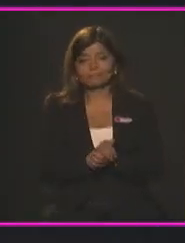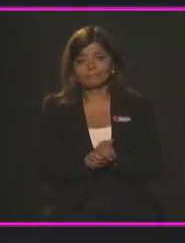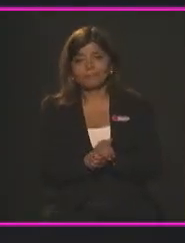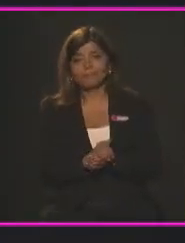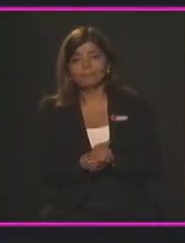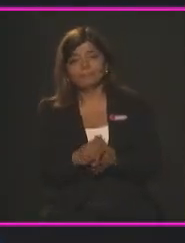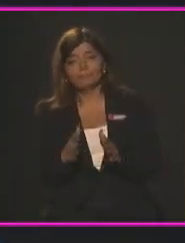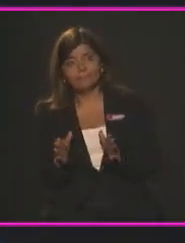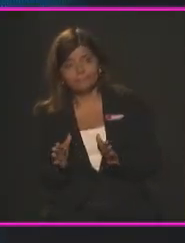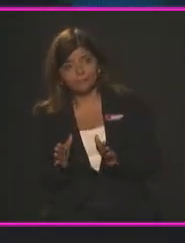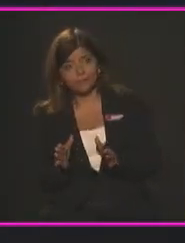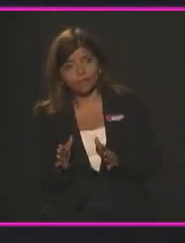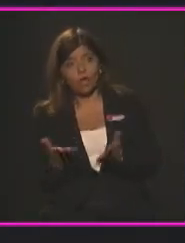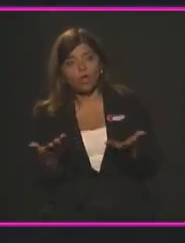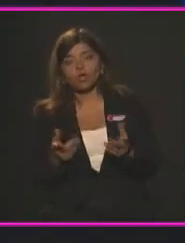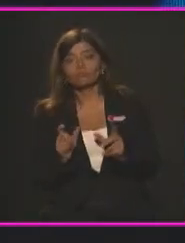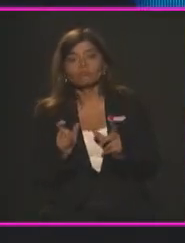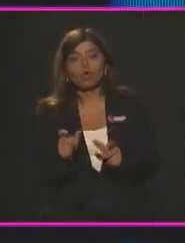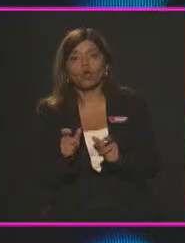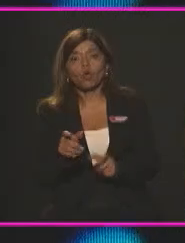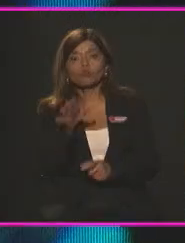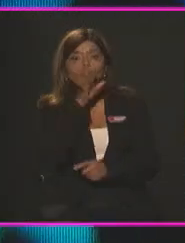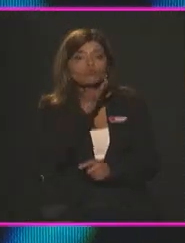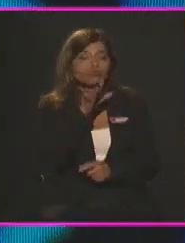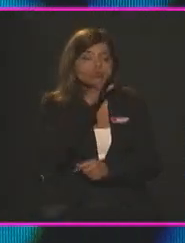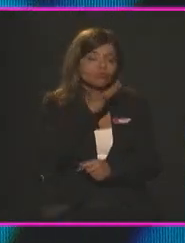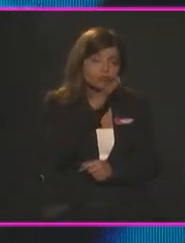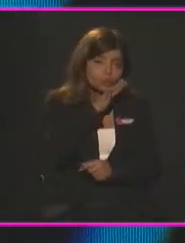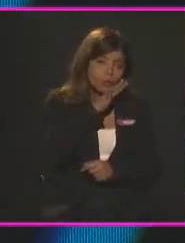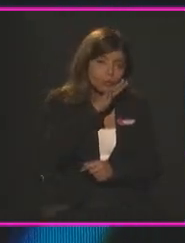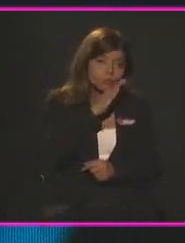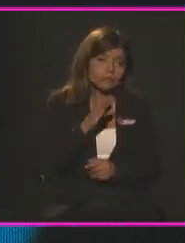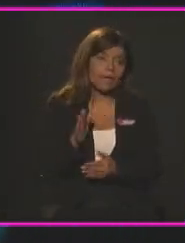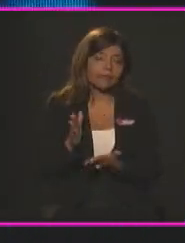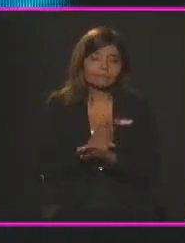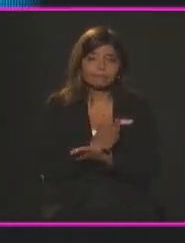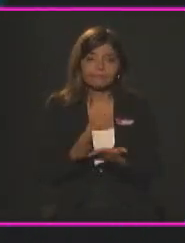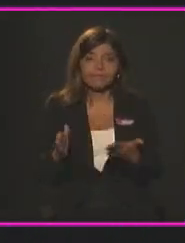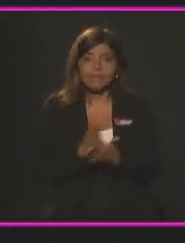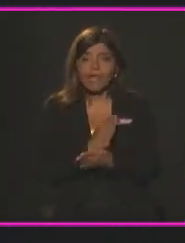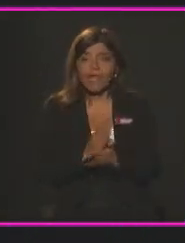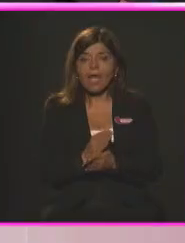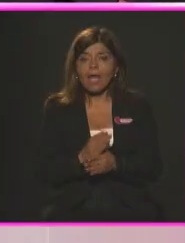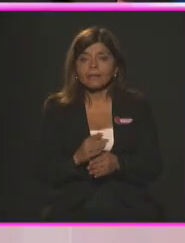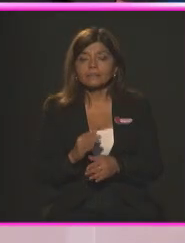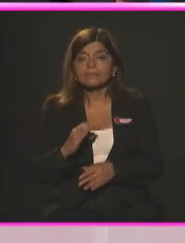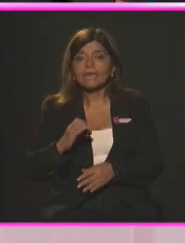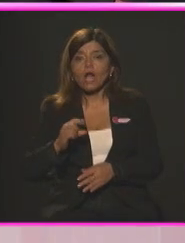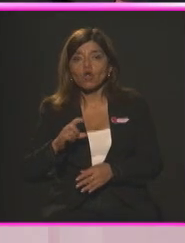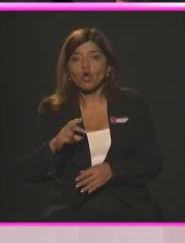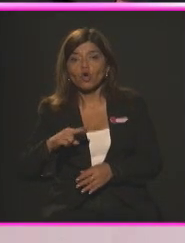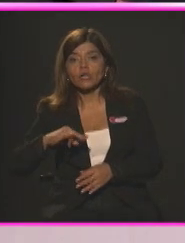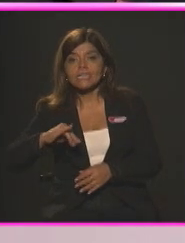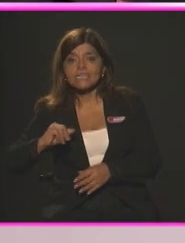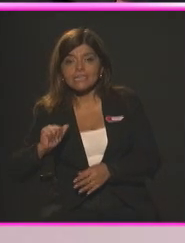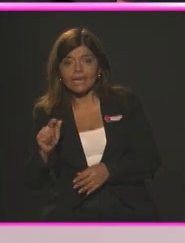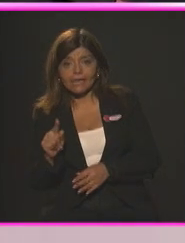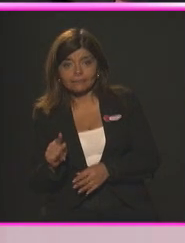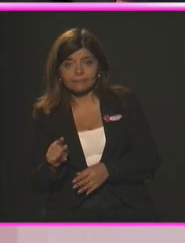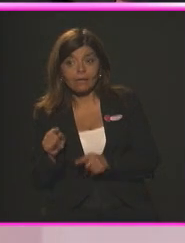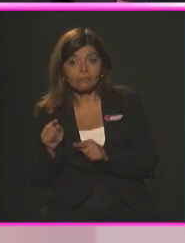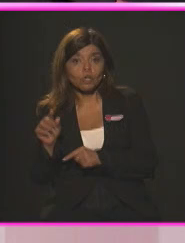control, only 8% of them got better. So this is pretty remarkable, and in a later study, they showed it was as good as group